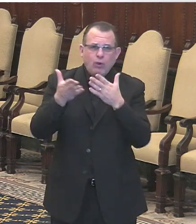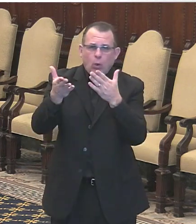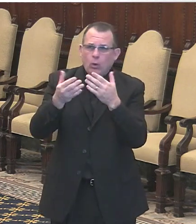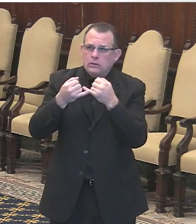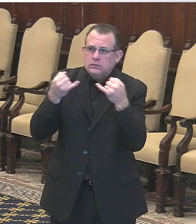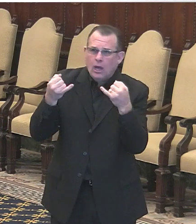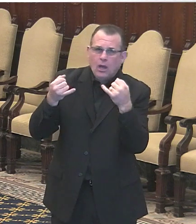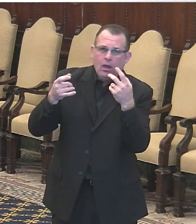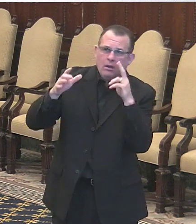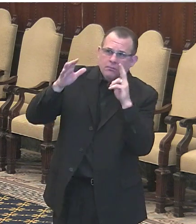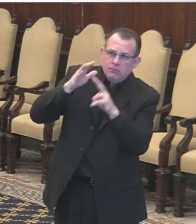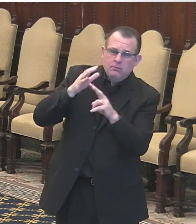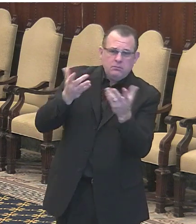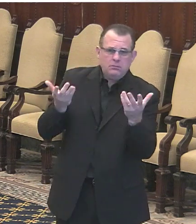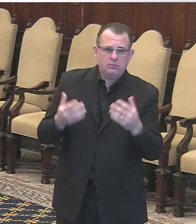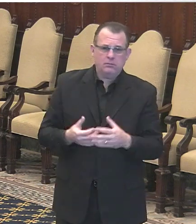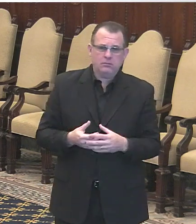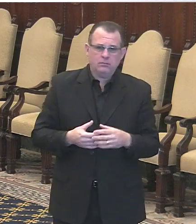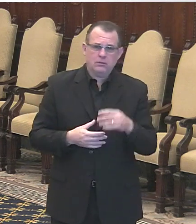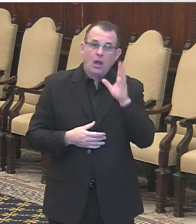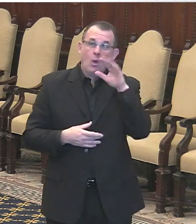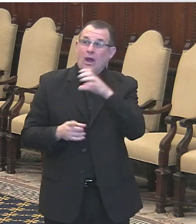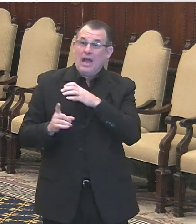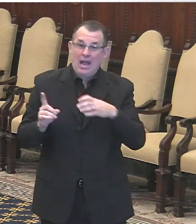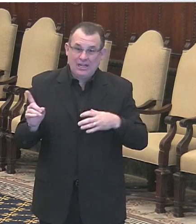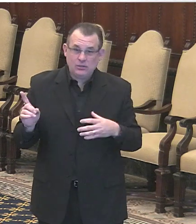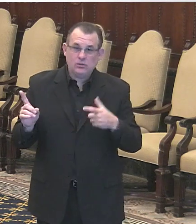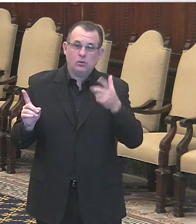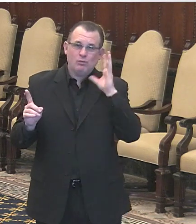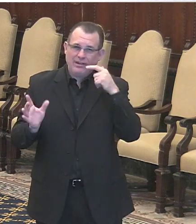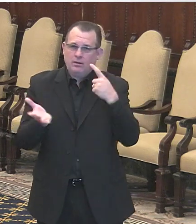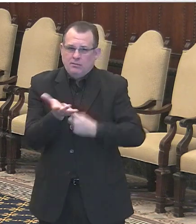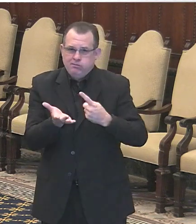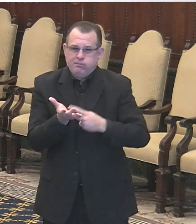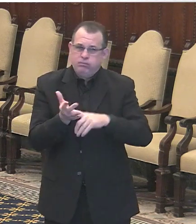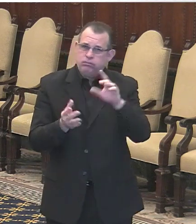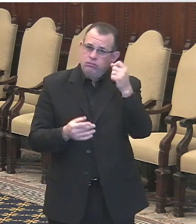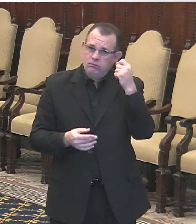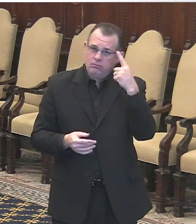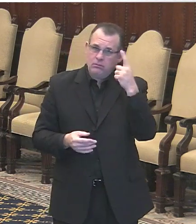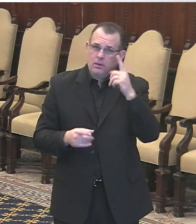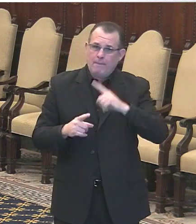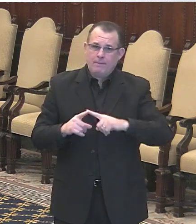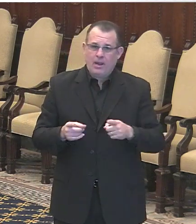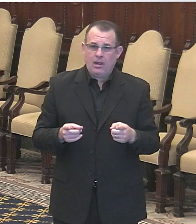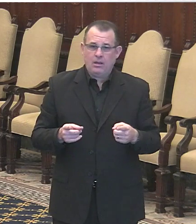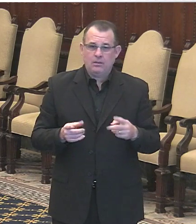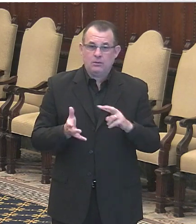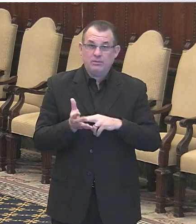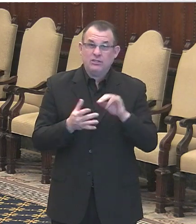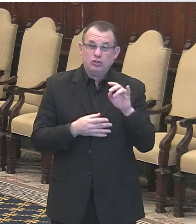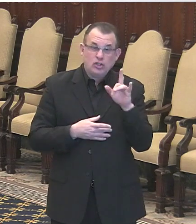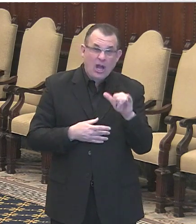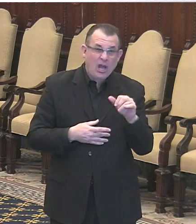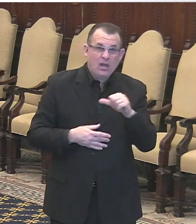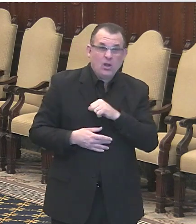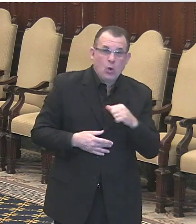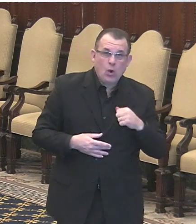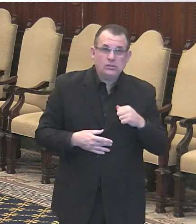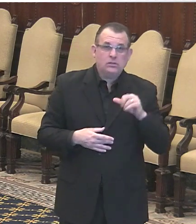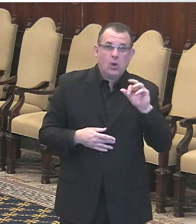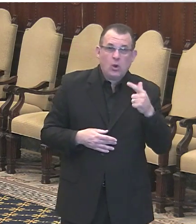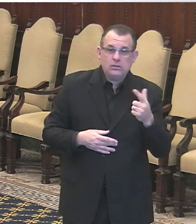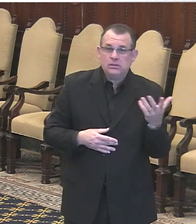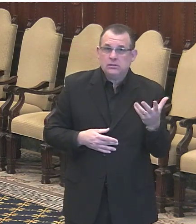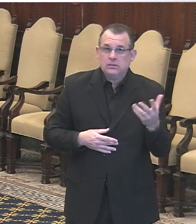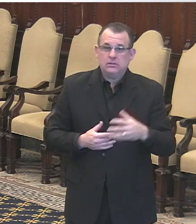the city council and you have the budget robust conversation. But are we talking about July, August? We have